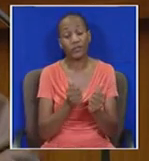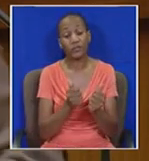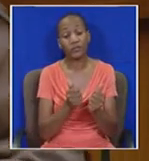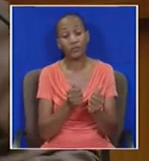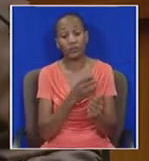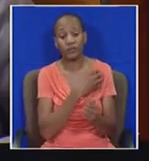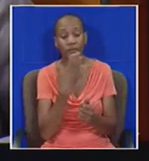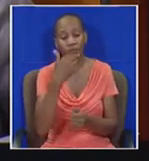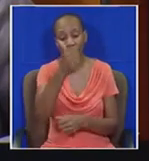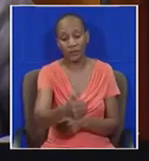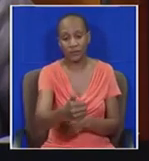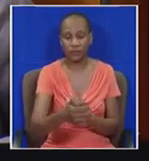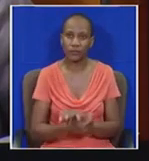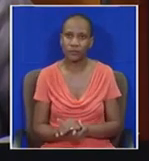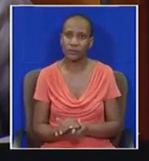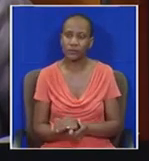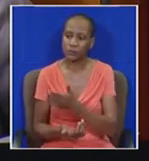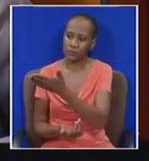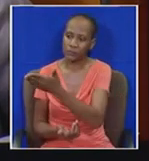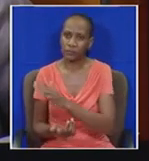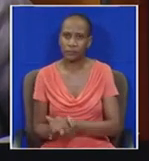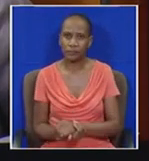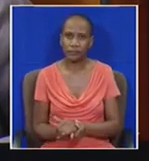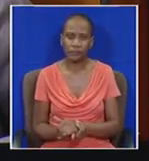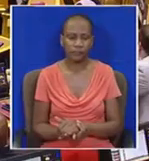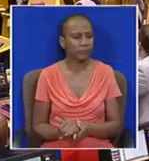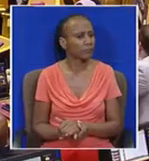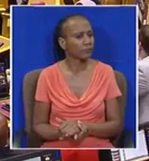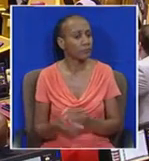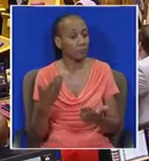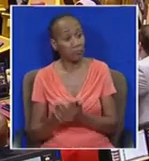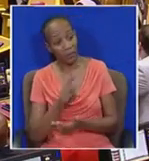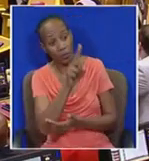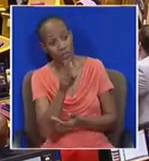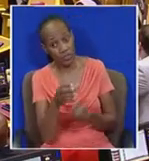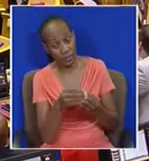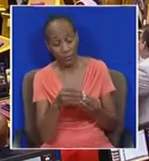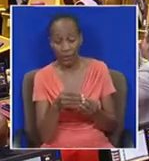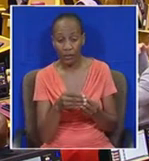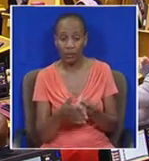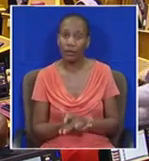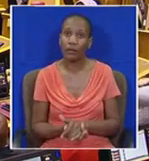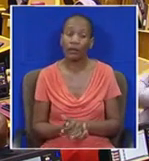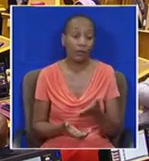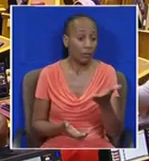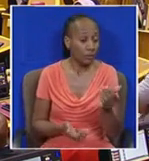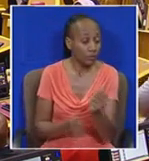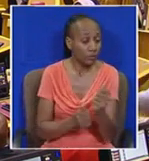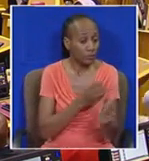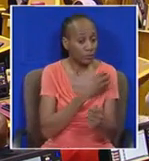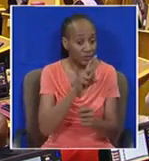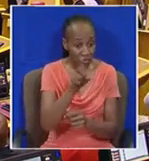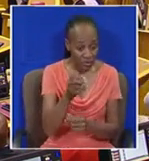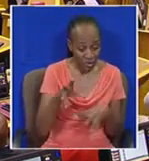can you just take his... Deputy Chair, I wanted to know whether the honourable member can take a question from me. Honorable Deputy Minister, are you prepared to take a